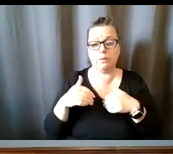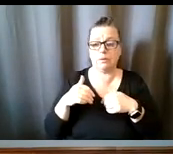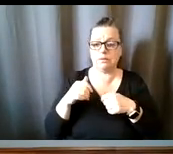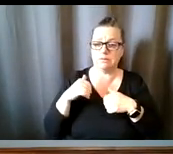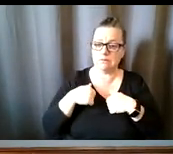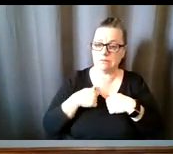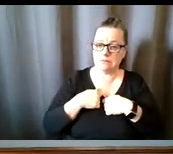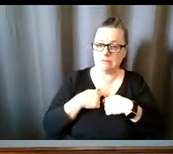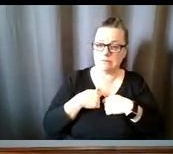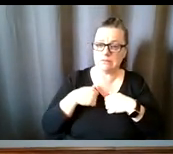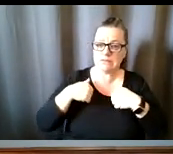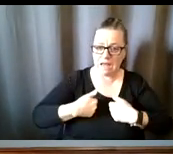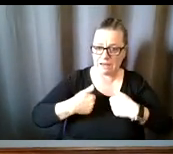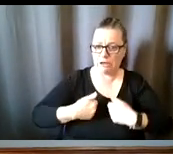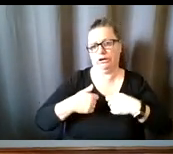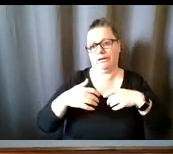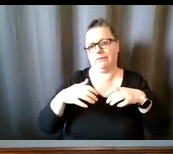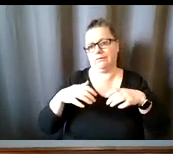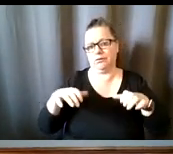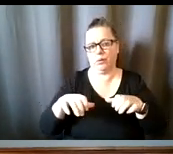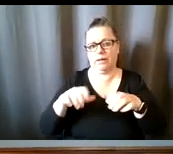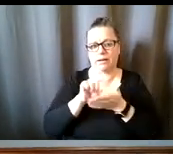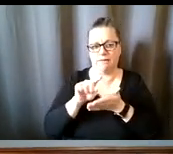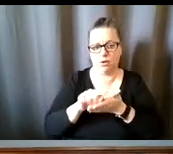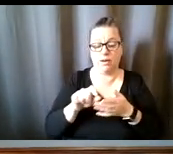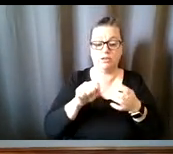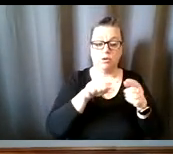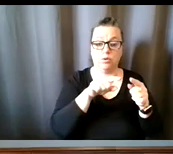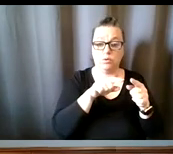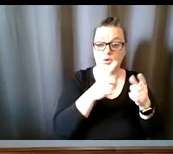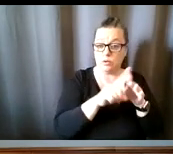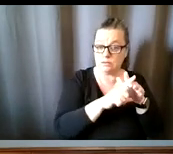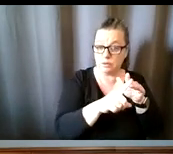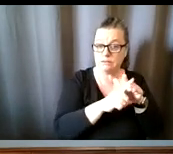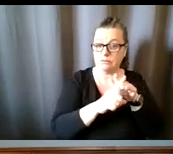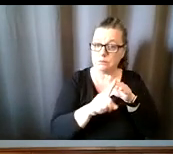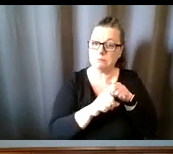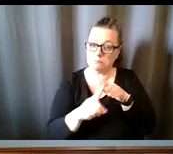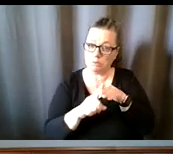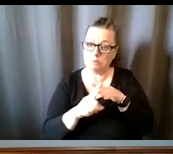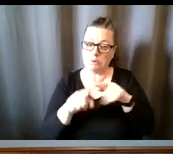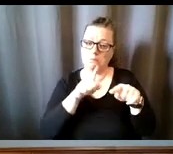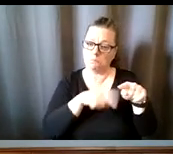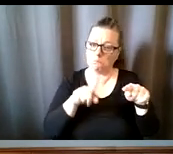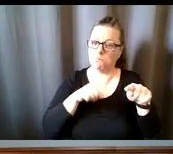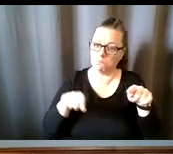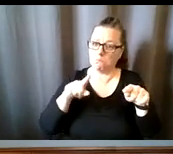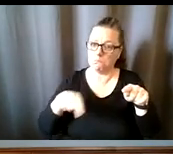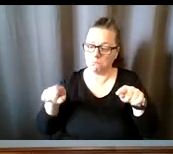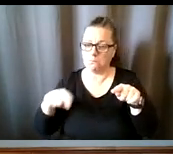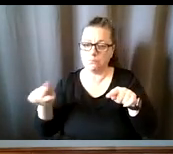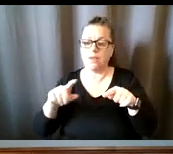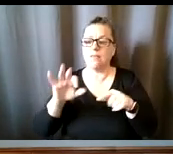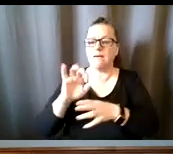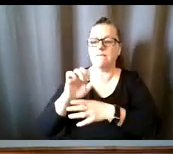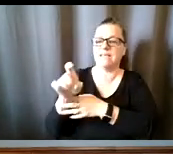tiring doing it on a weekly basis. And what you do is you do a sprint, then you do the next one, and so on and so forth. And that fixed time is known as a